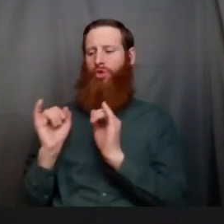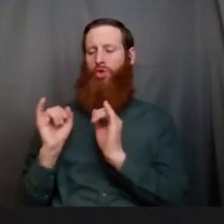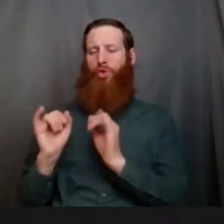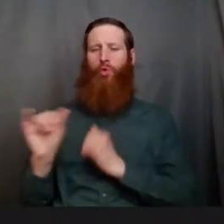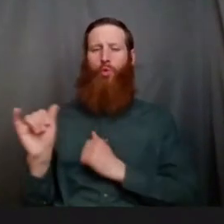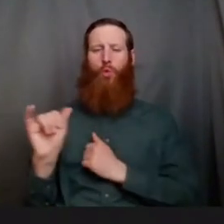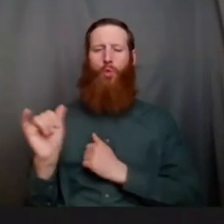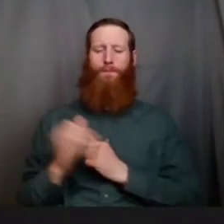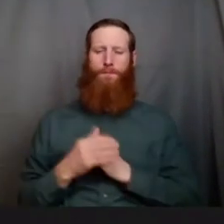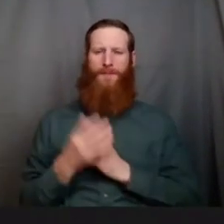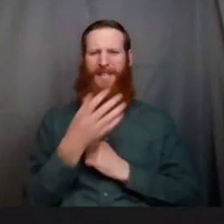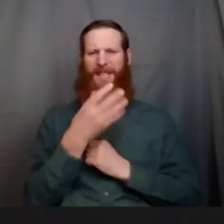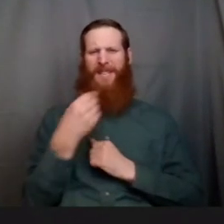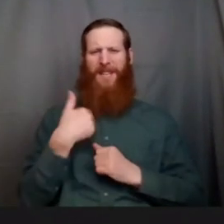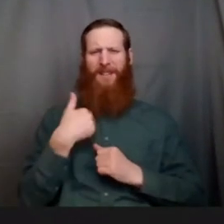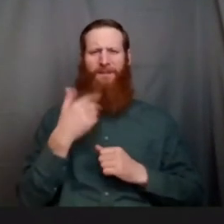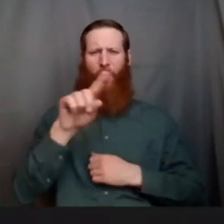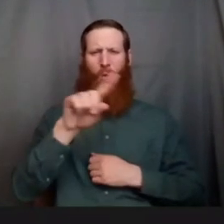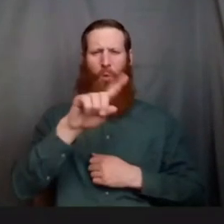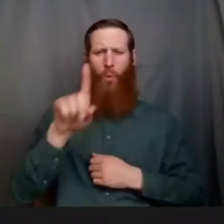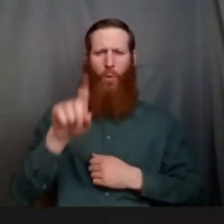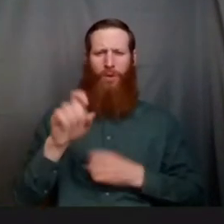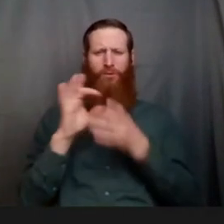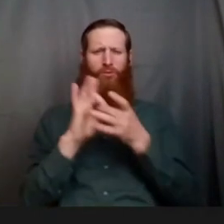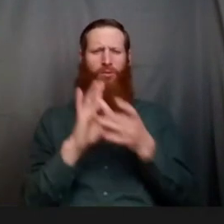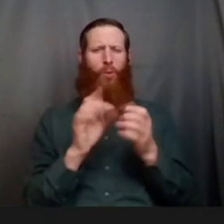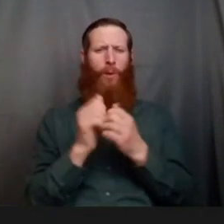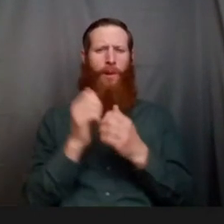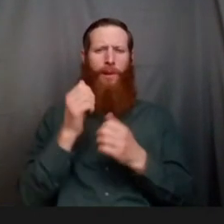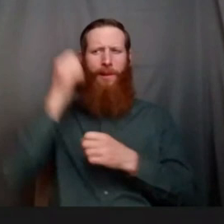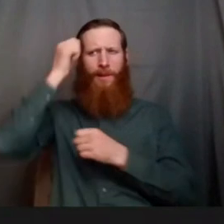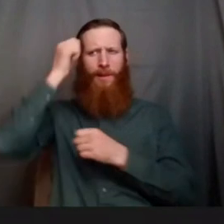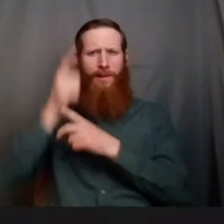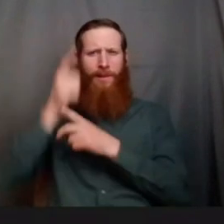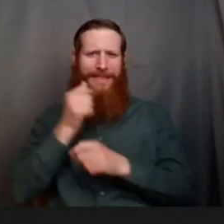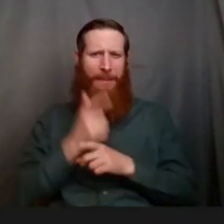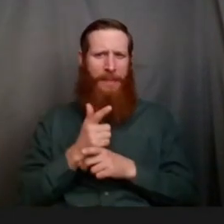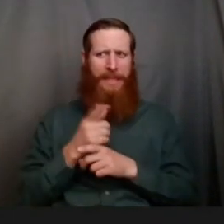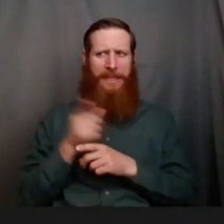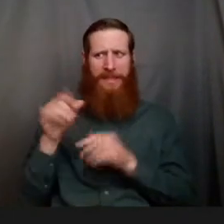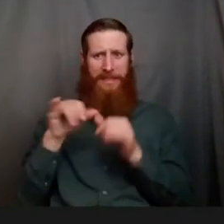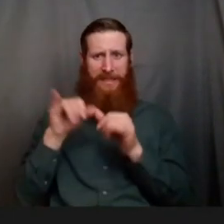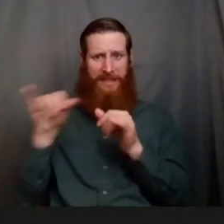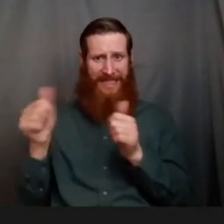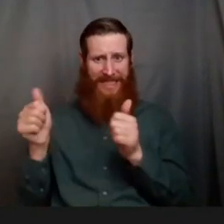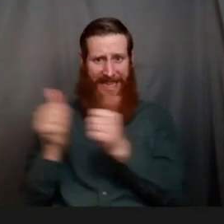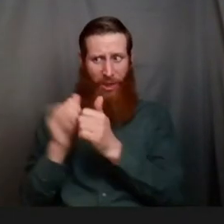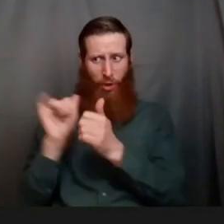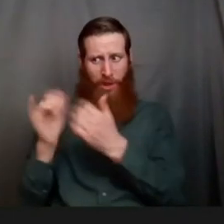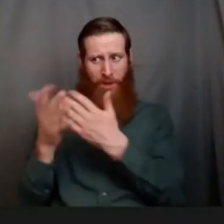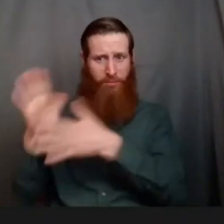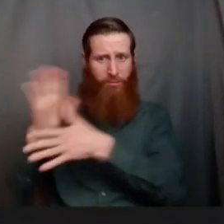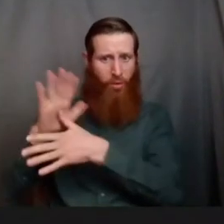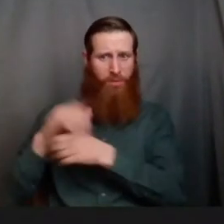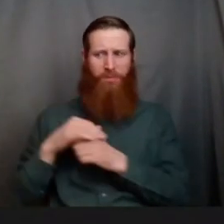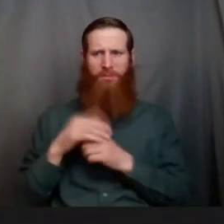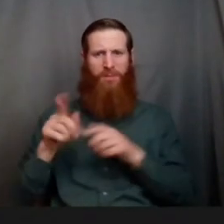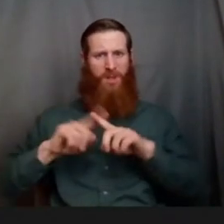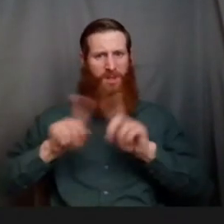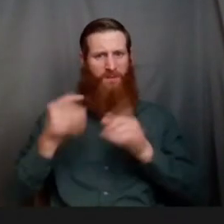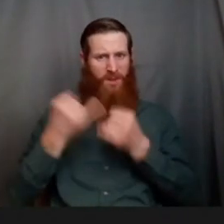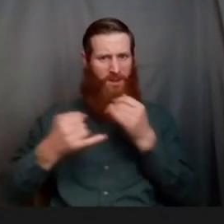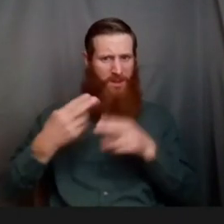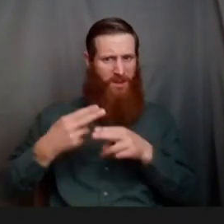about siblings. Are they prioritized to stay together? And then what do you do if they have different last names?